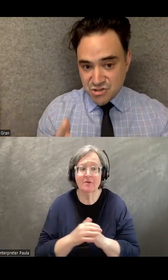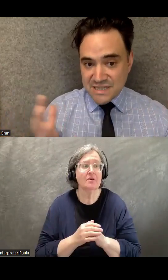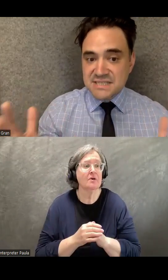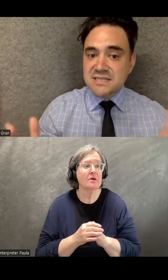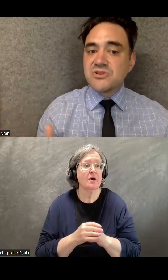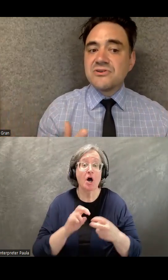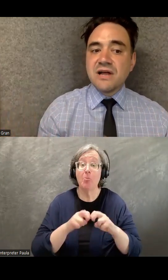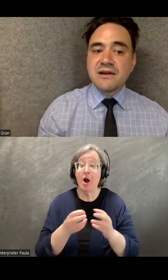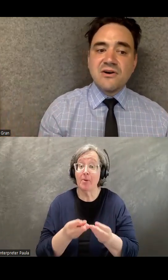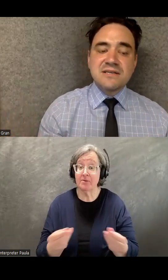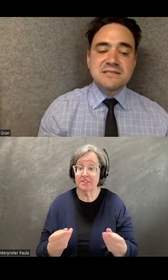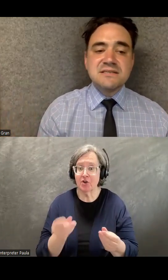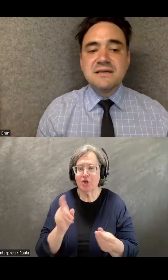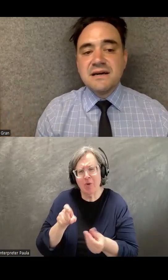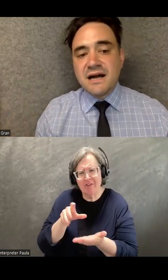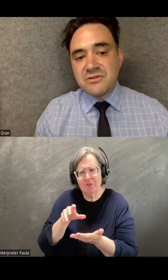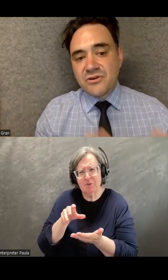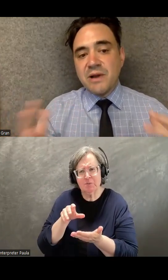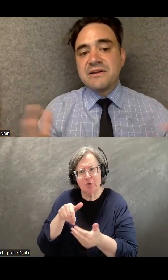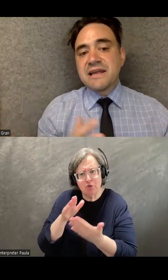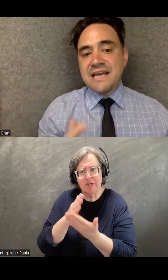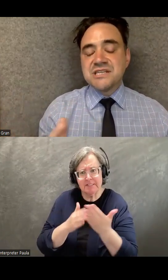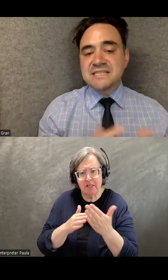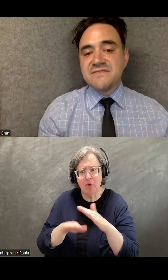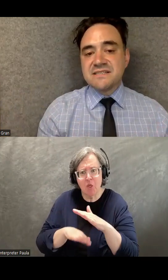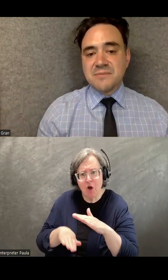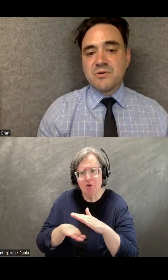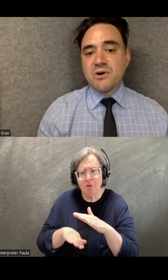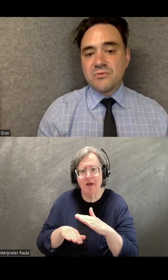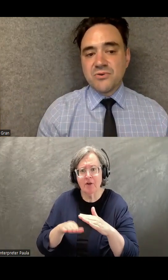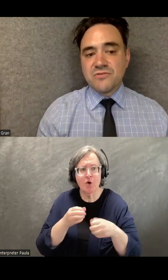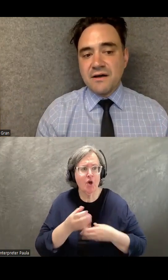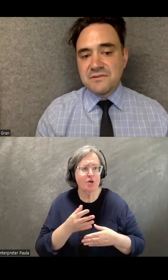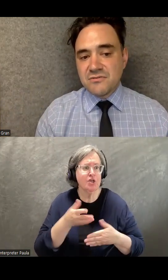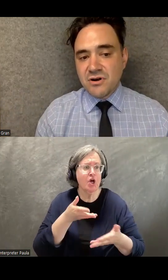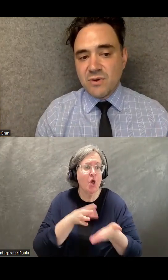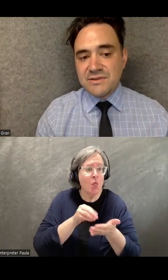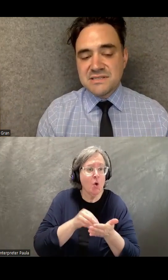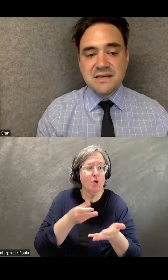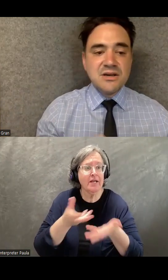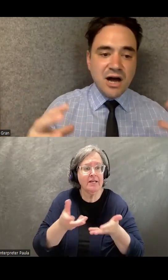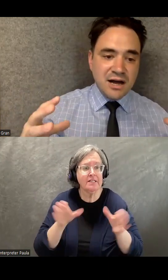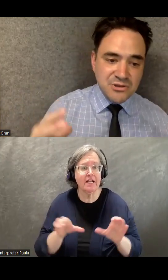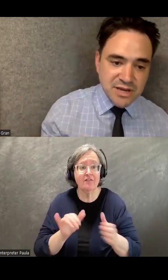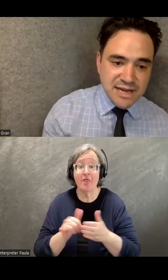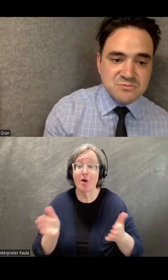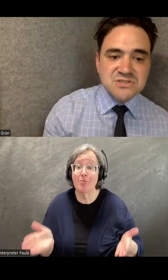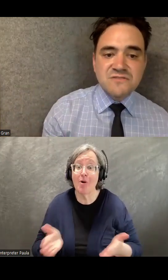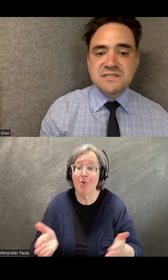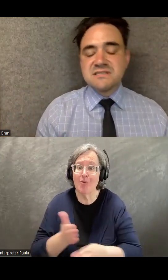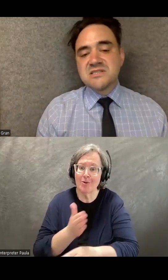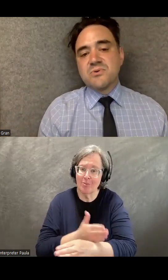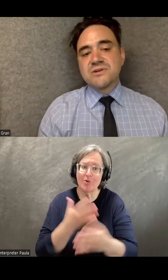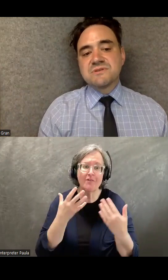been addressing some of the underlying causes. You learn about and engage in activities that promote and improve health and overall wellness. You connect